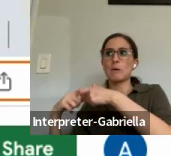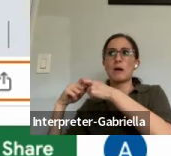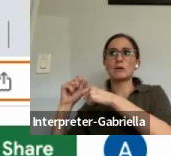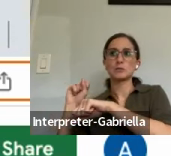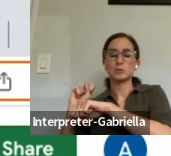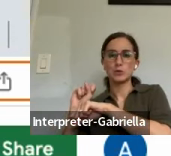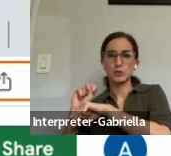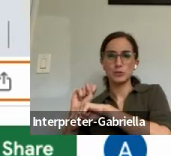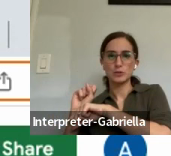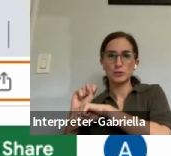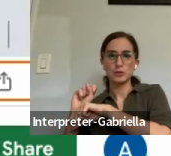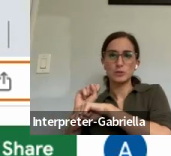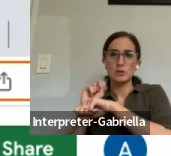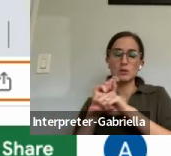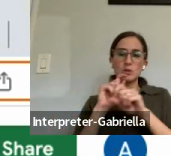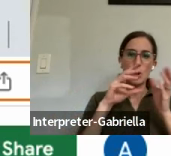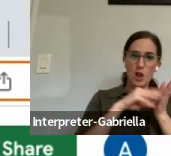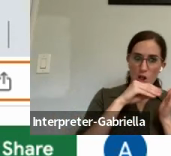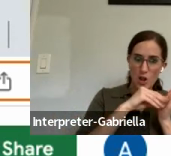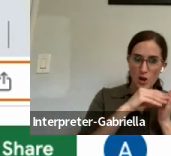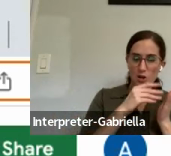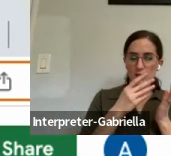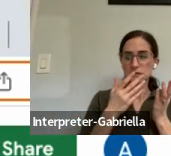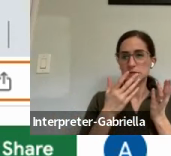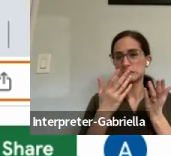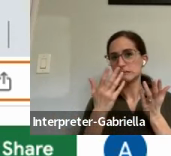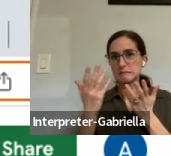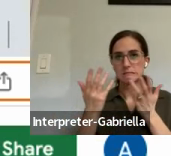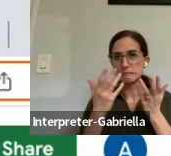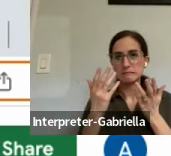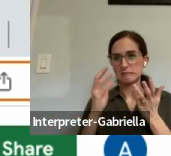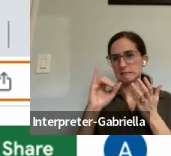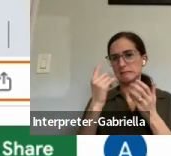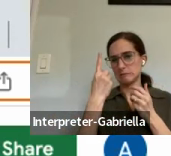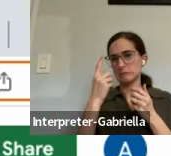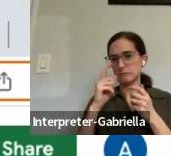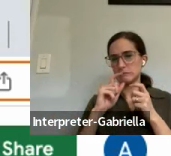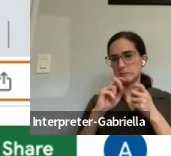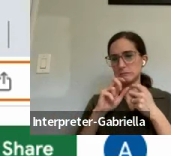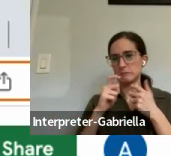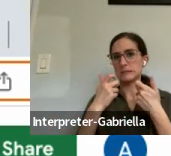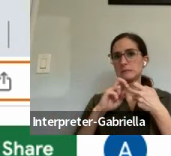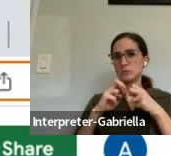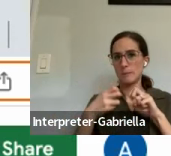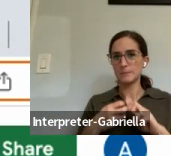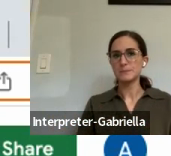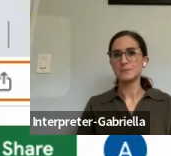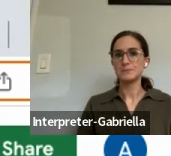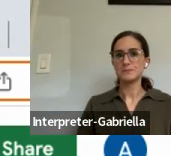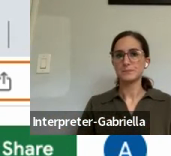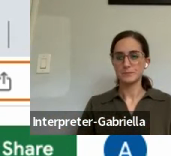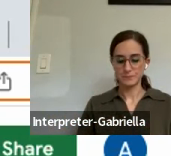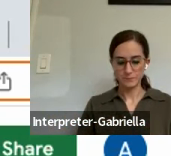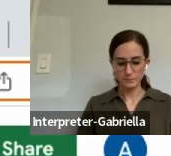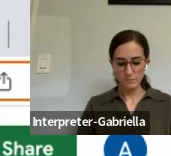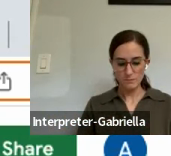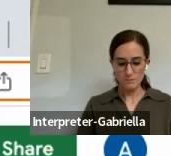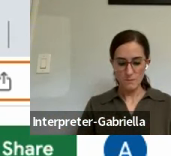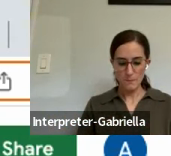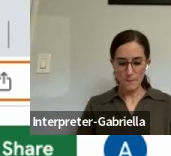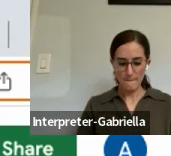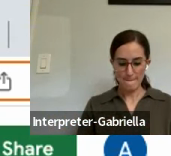or certification. I'll stop for a second for Kelly. Entonces, sí, se me ocurre que hay muchas ideas aquí que tratan el tema